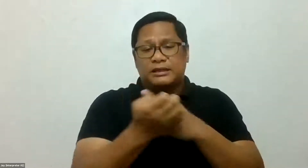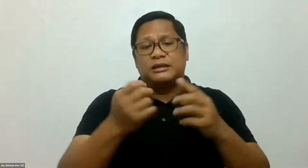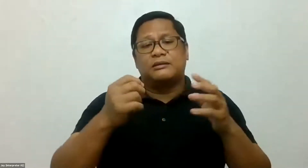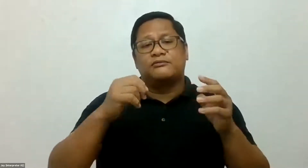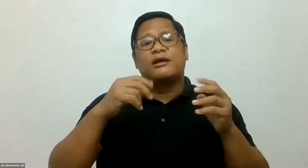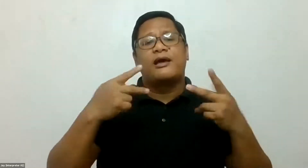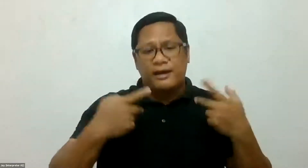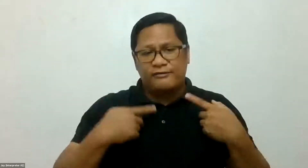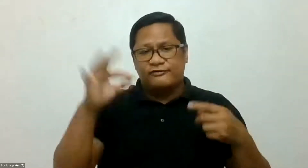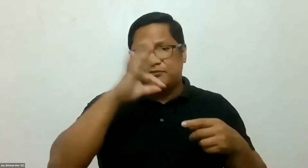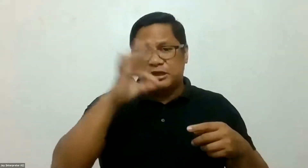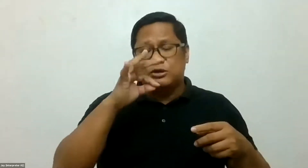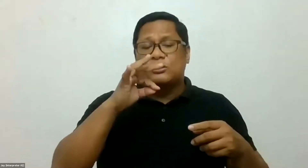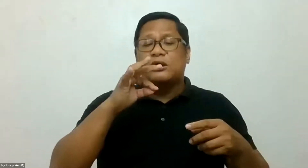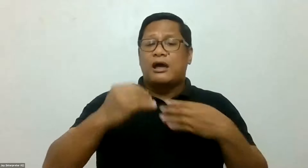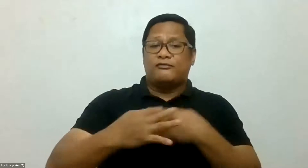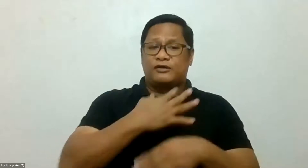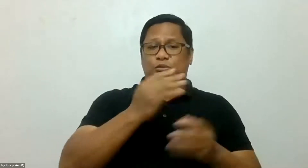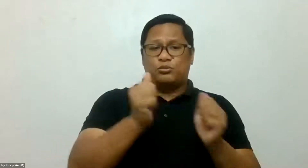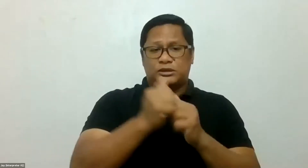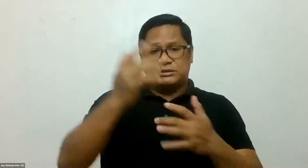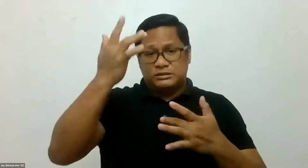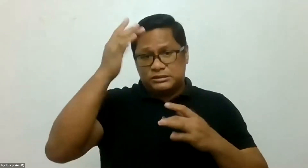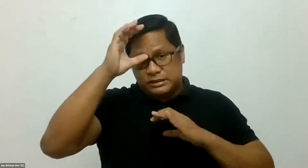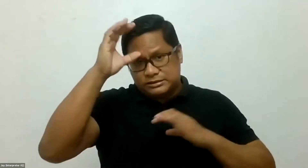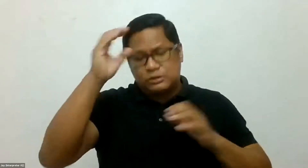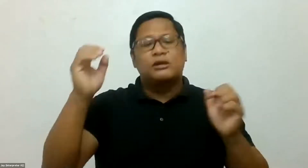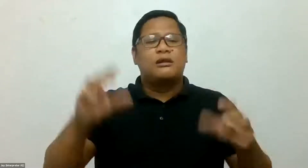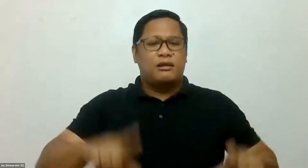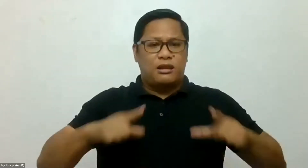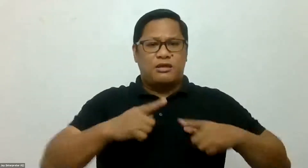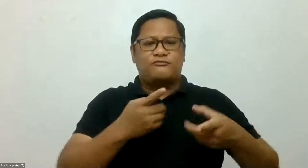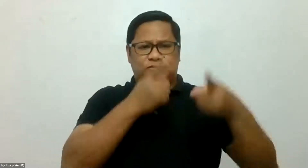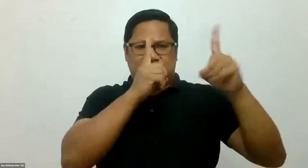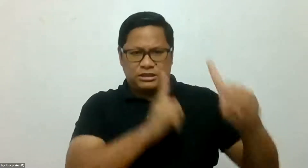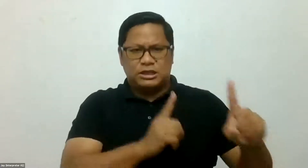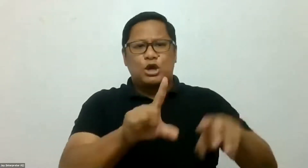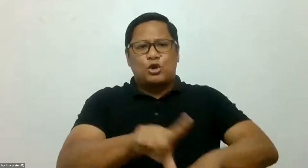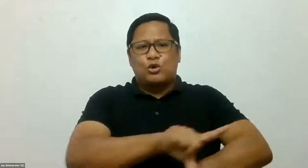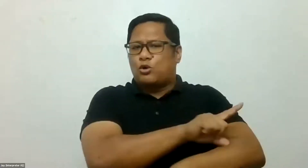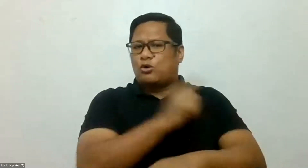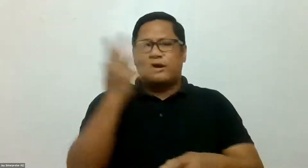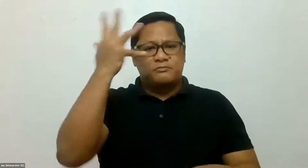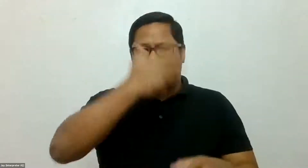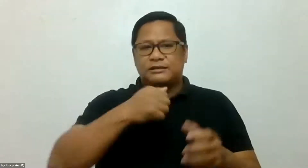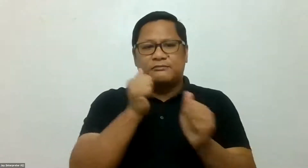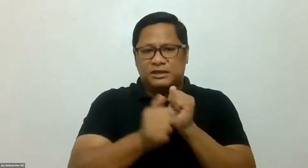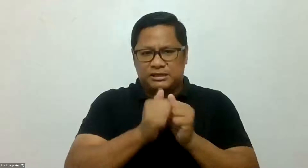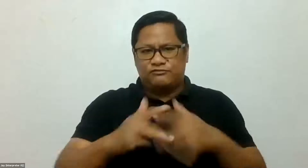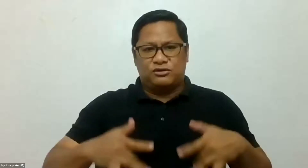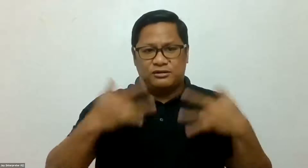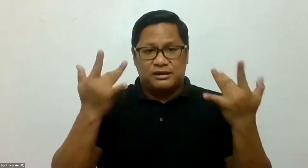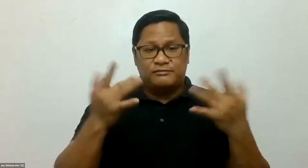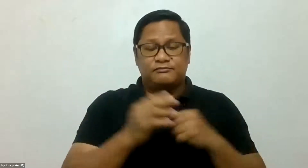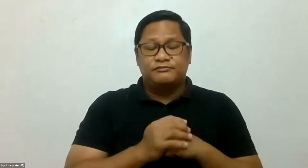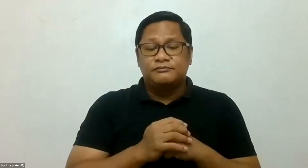fellow Filipinos affected with cancer can still live with dignity and enjoy long, productive, and meaningful lives. Similar